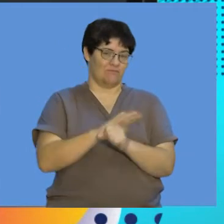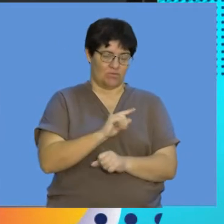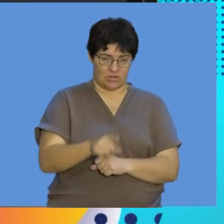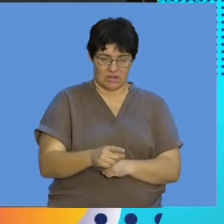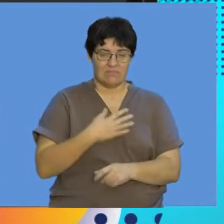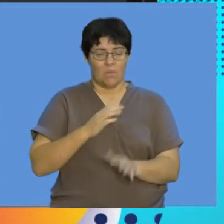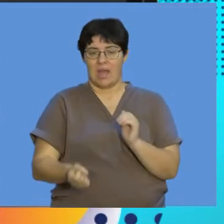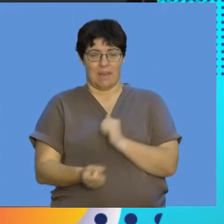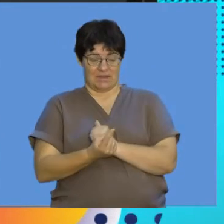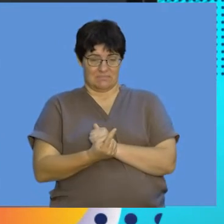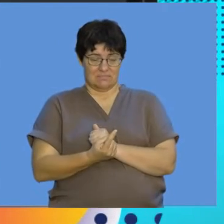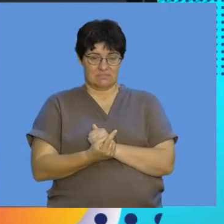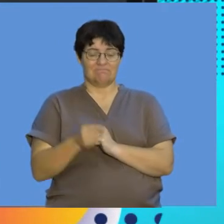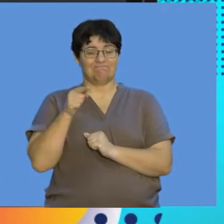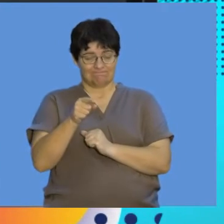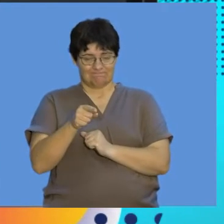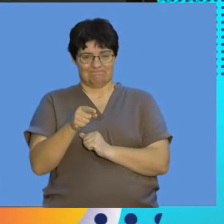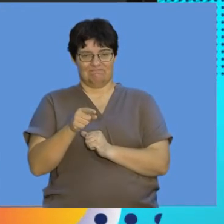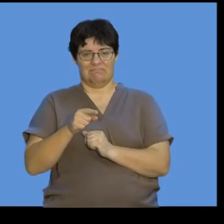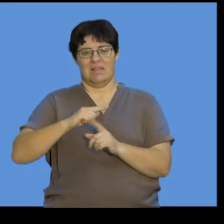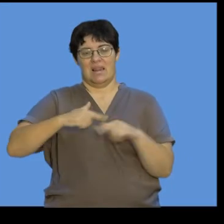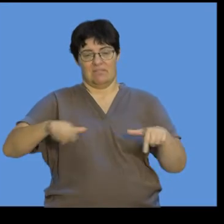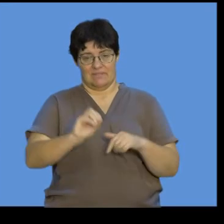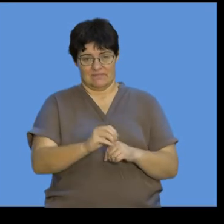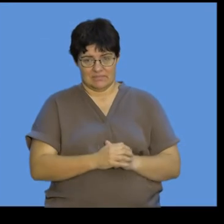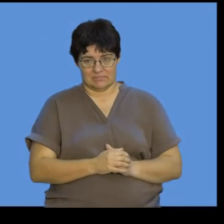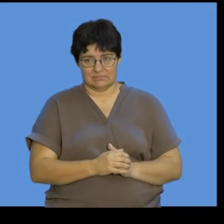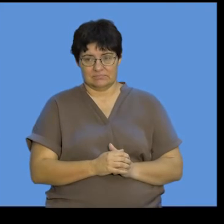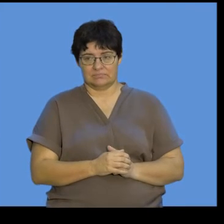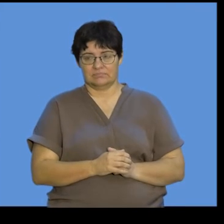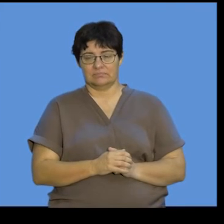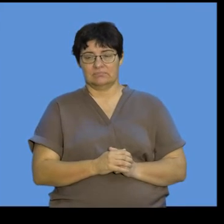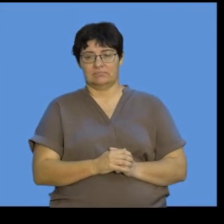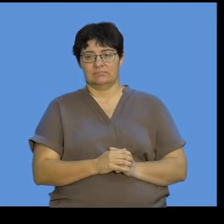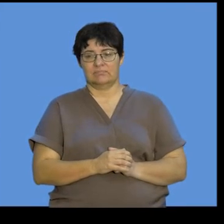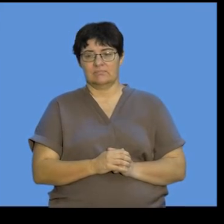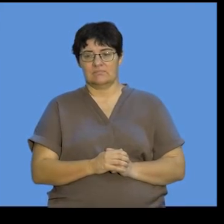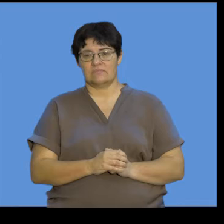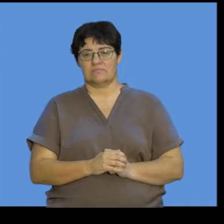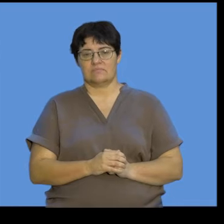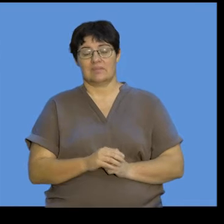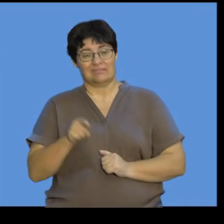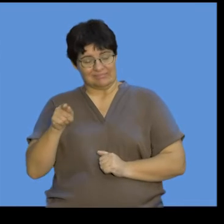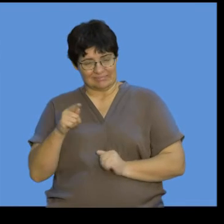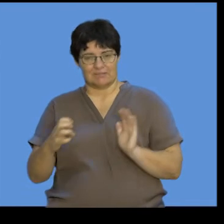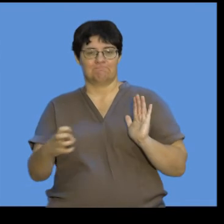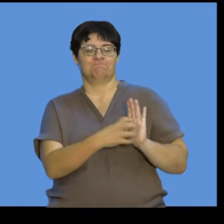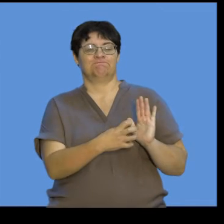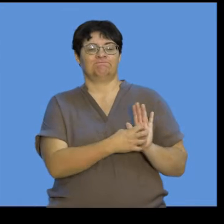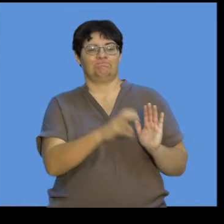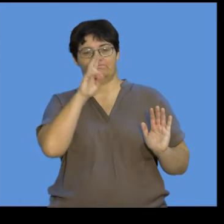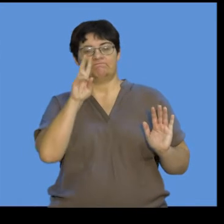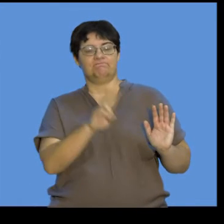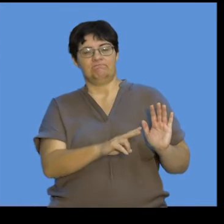exactly happens, at a particular level, right? Okay, now we'll go to that simulation to look at